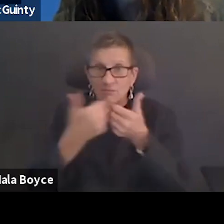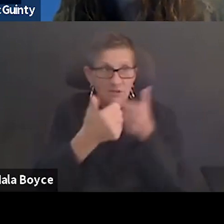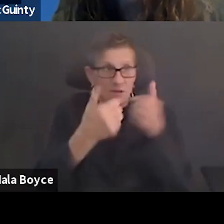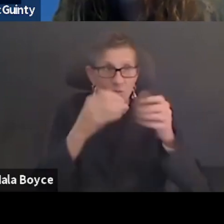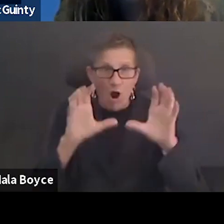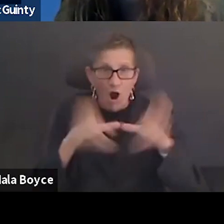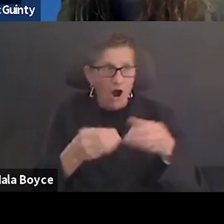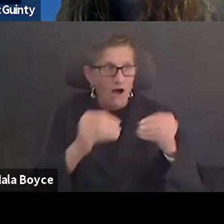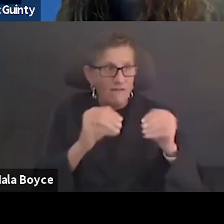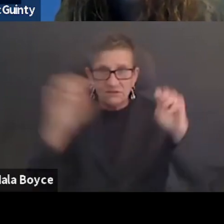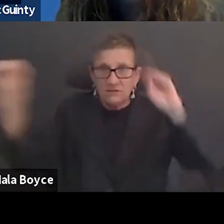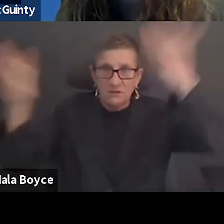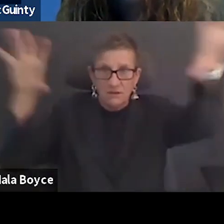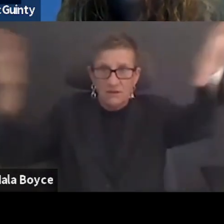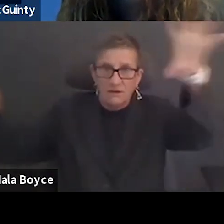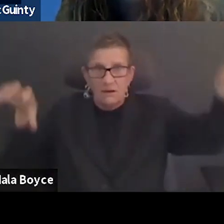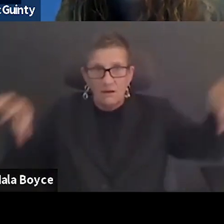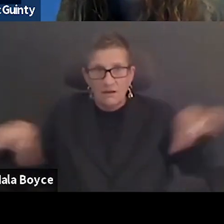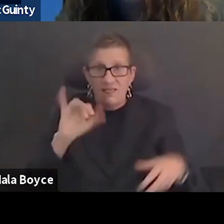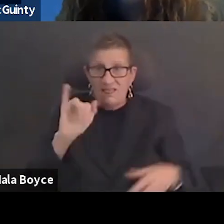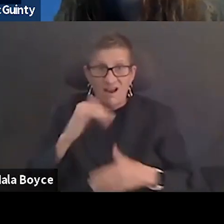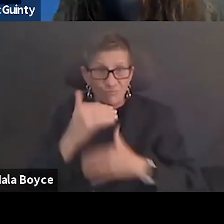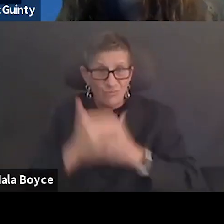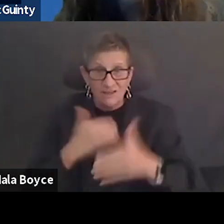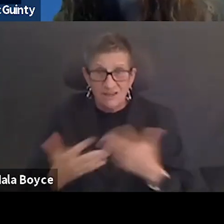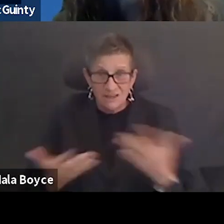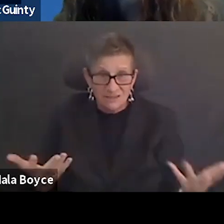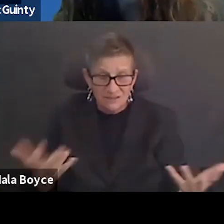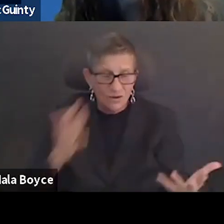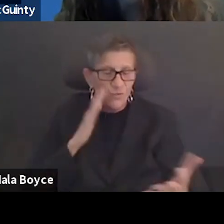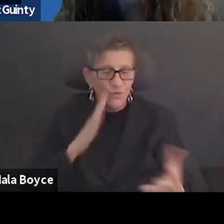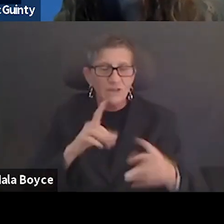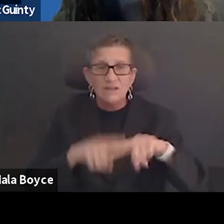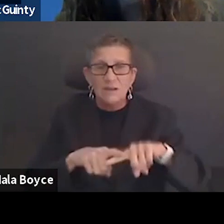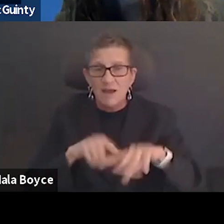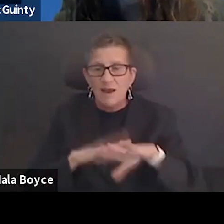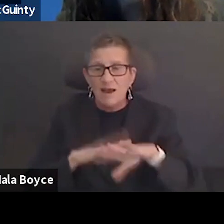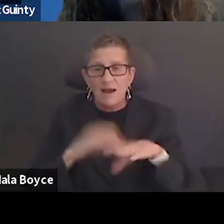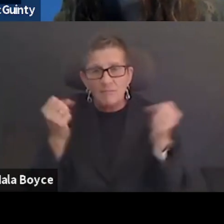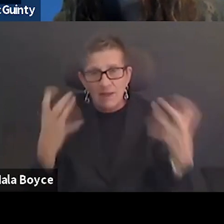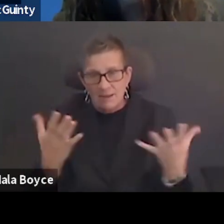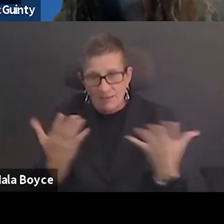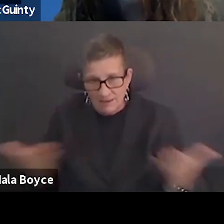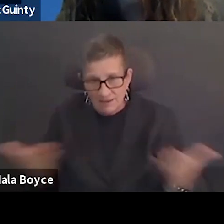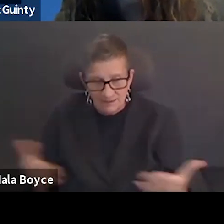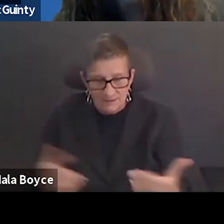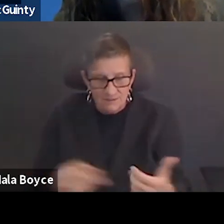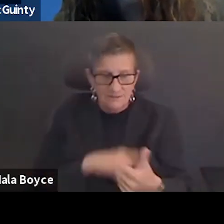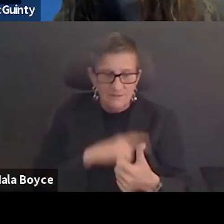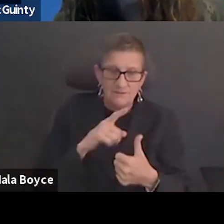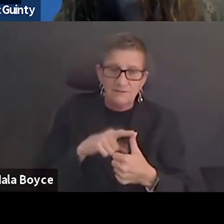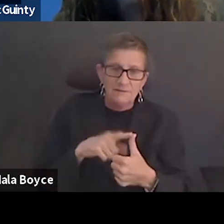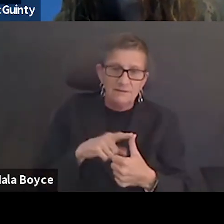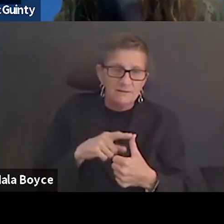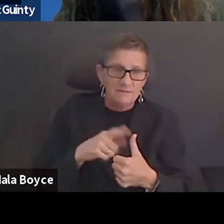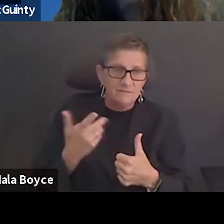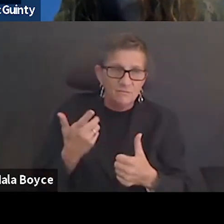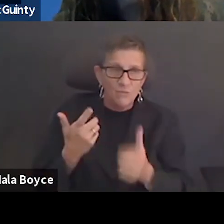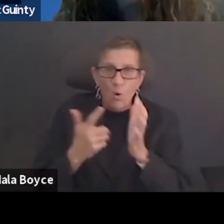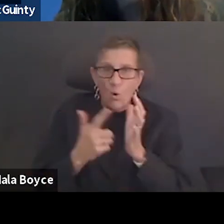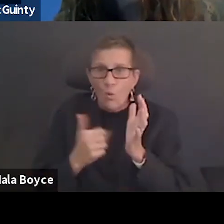employment accommodations, that process, it's going to depend on a lot of factors, including what's